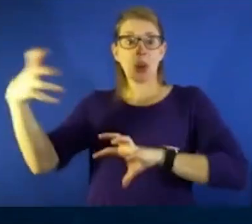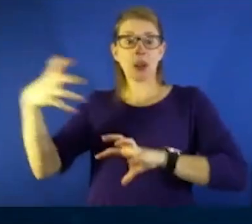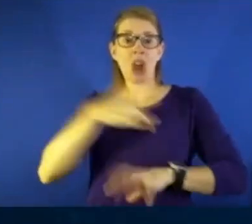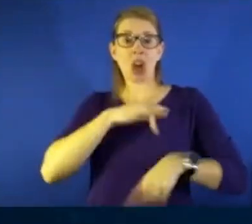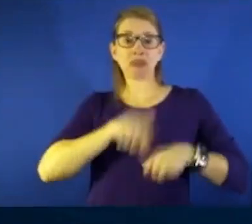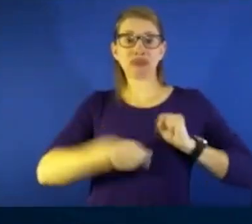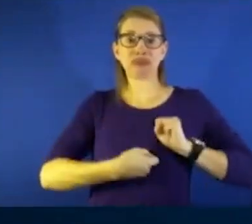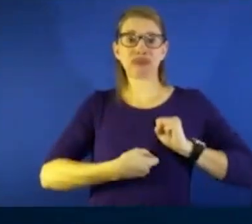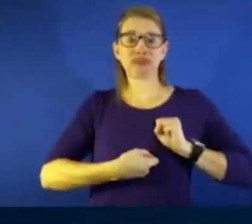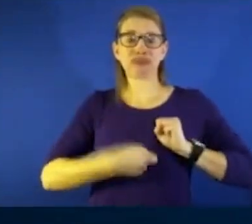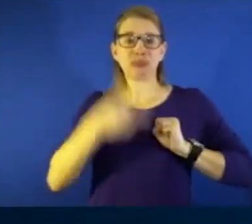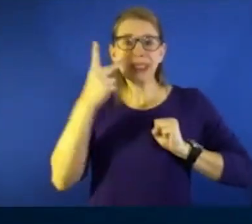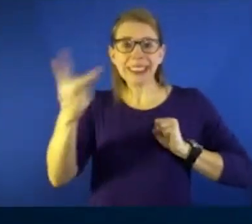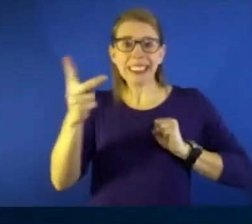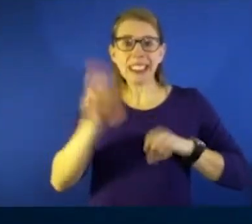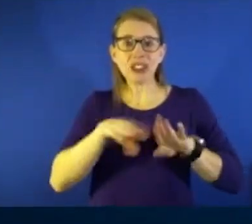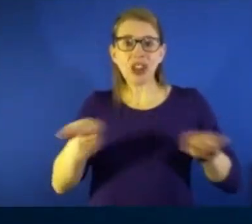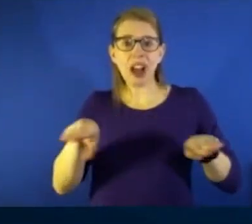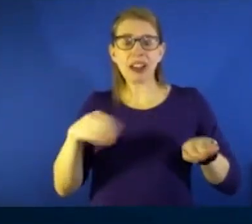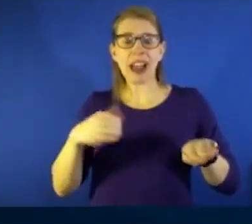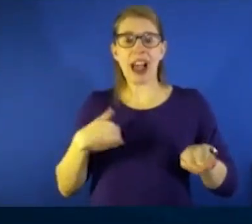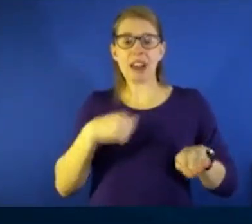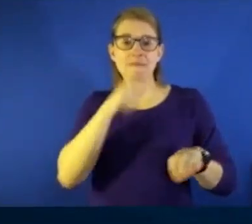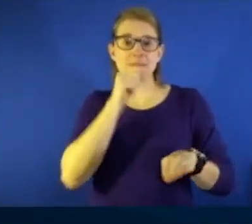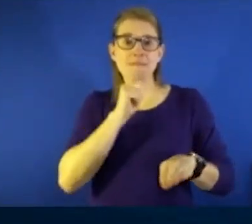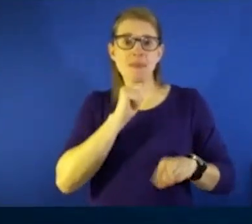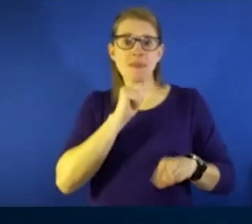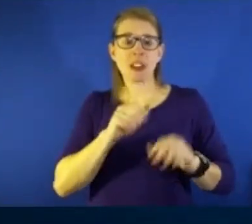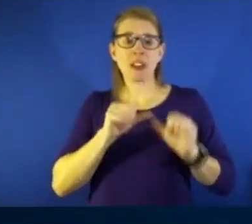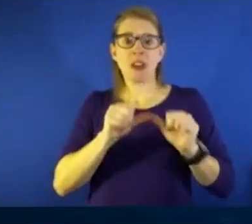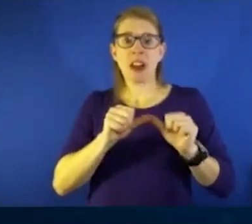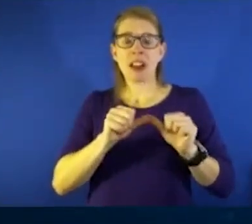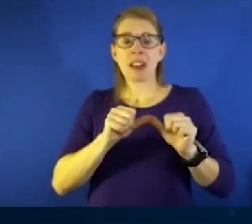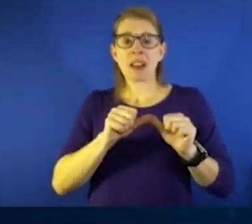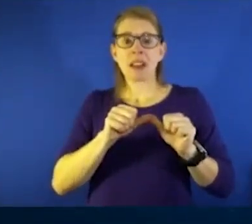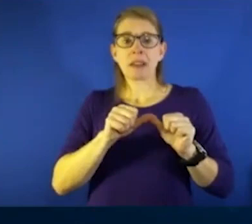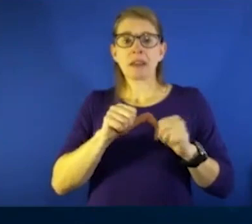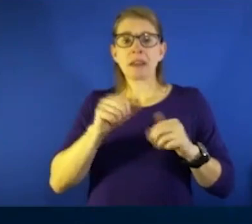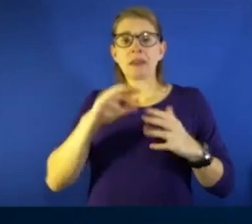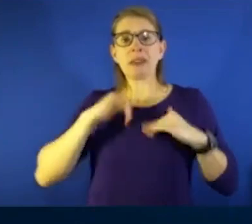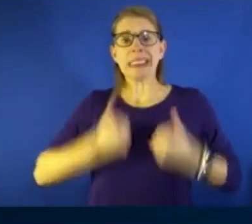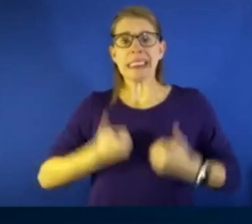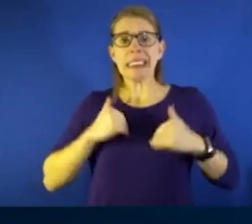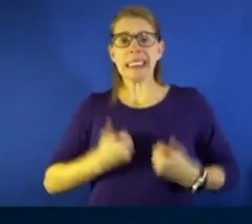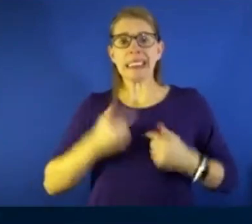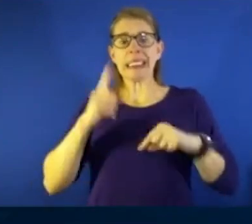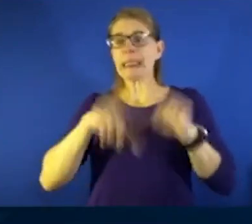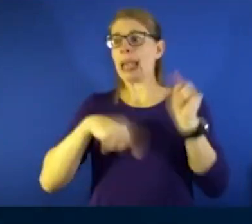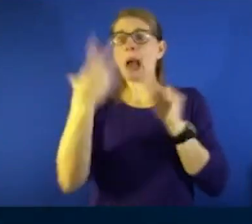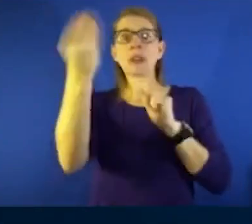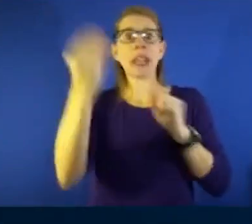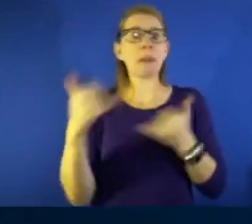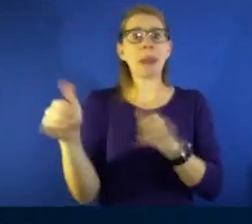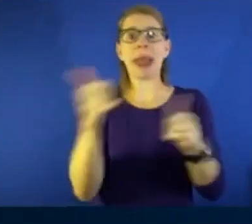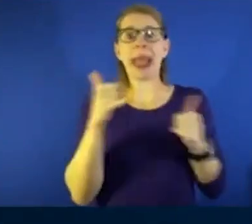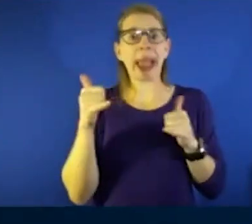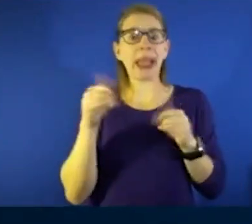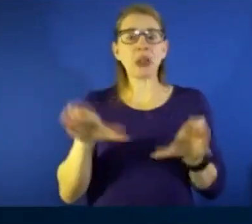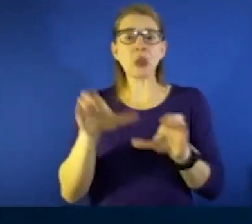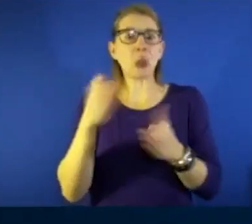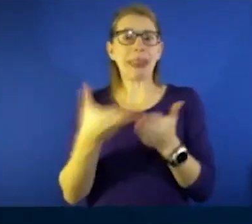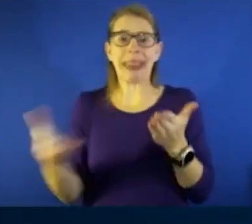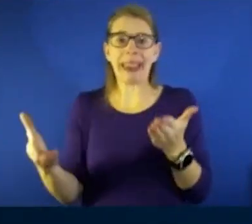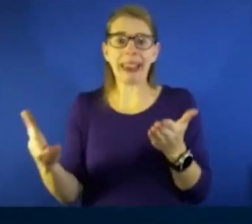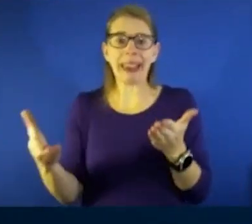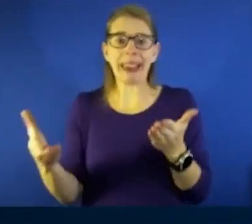to see a child who has chronic fatigue and can't go out and play and do those things? We know that these vaccines will help protect against that. And now, again,